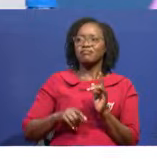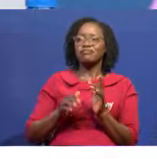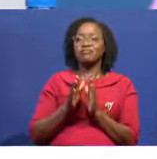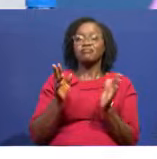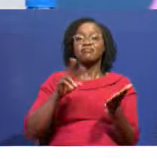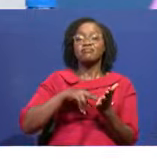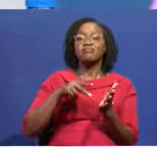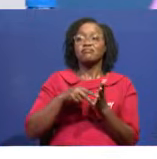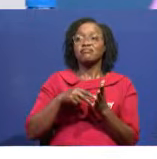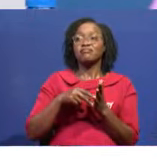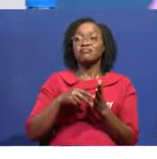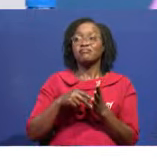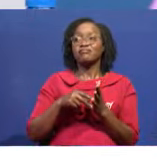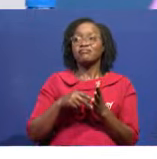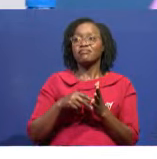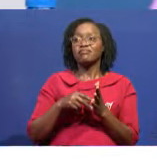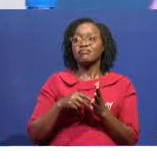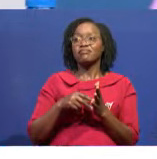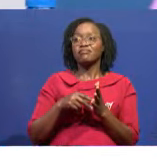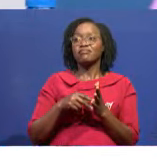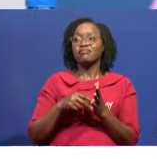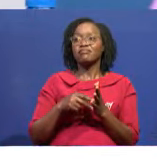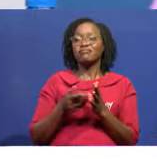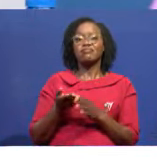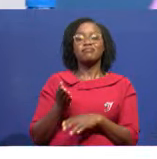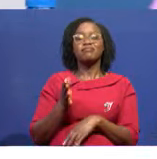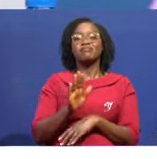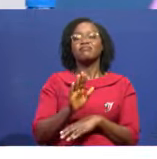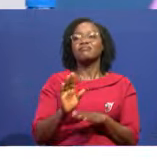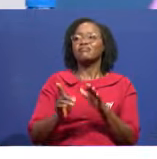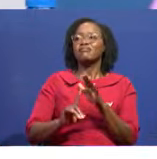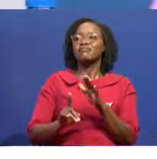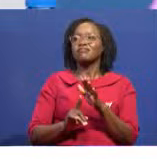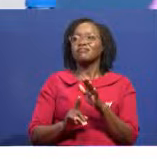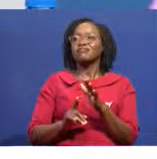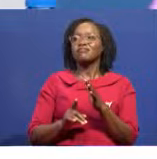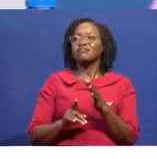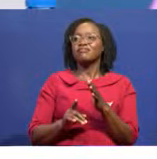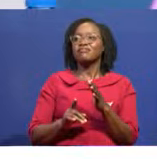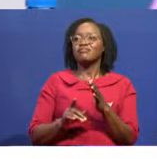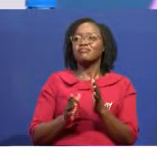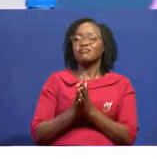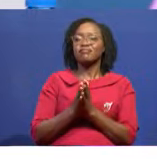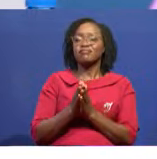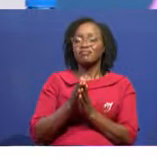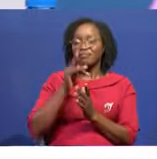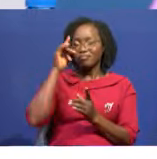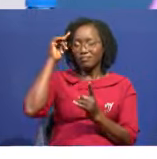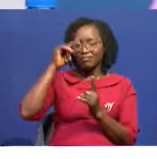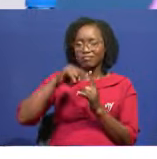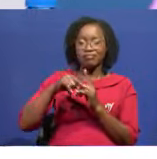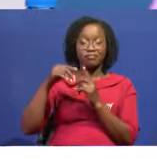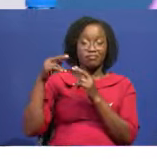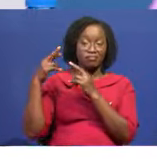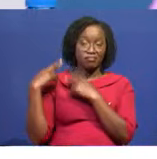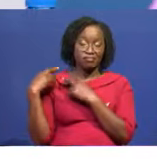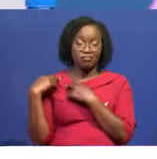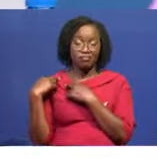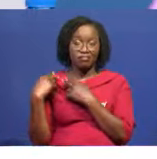big projects such as those, and that's why I'm throwing it back to the ministry, because then that's their primary goal. Ours is